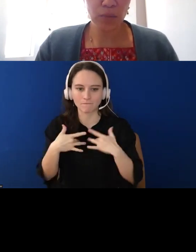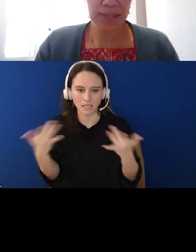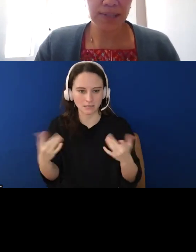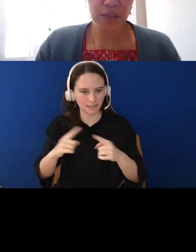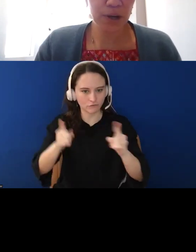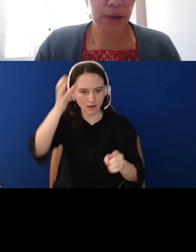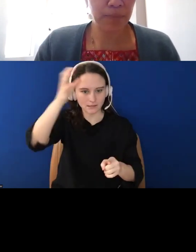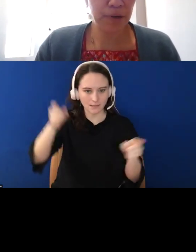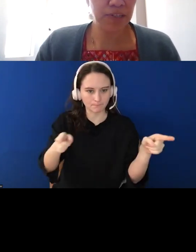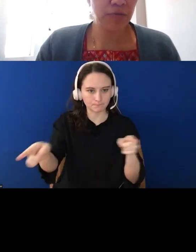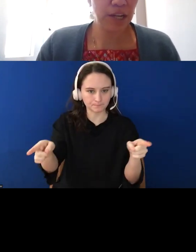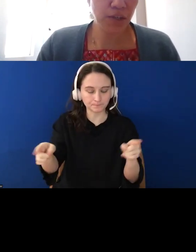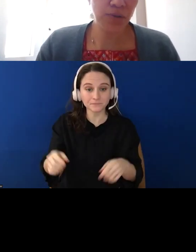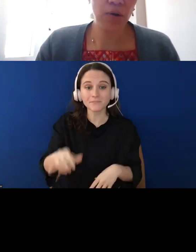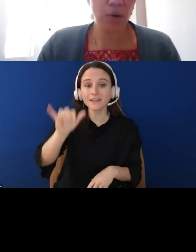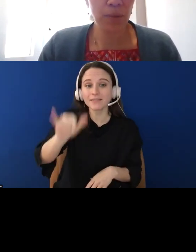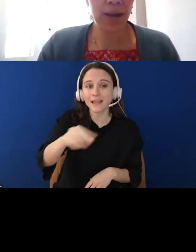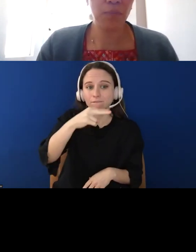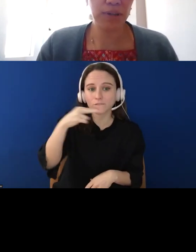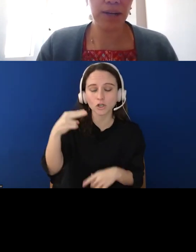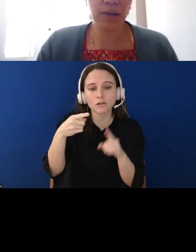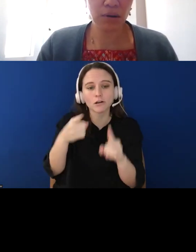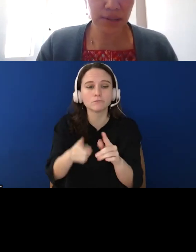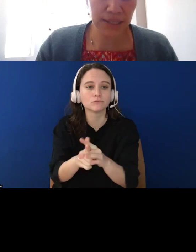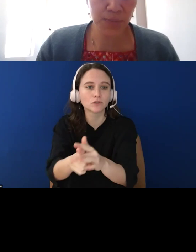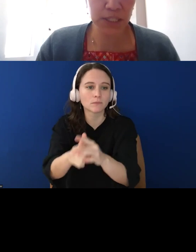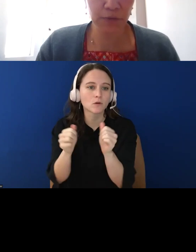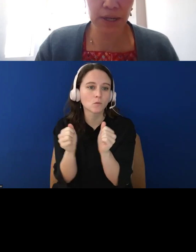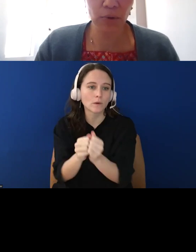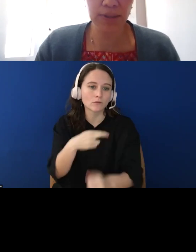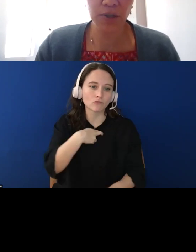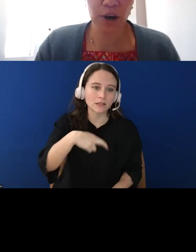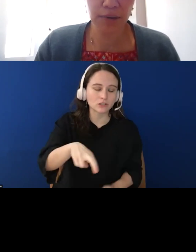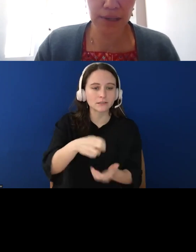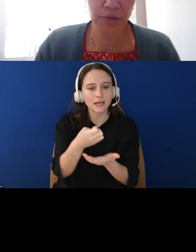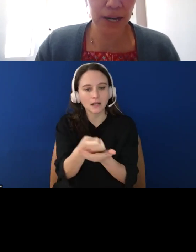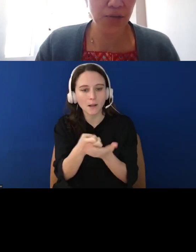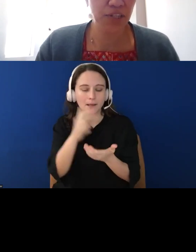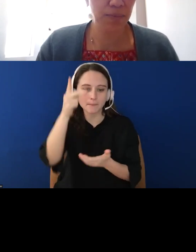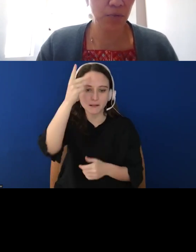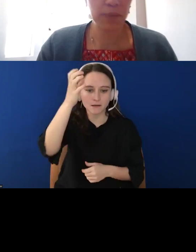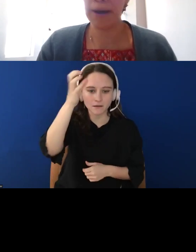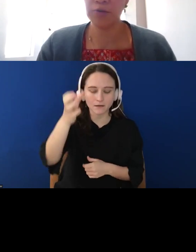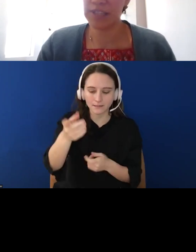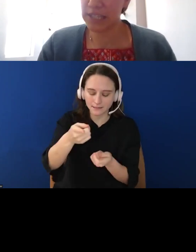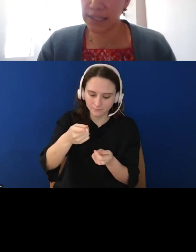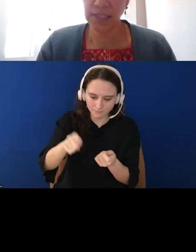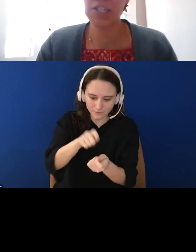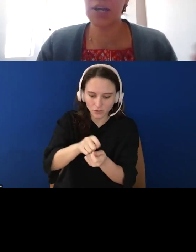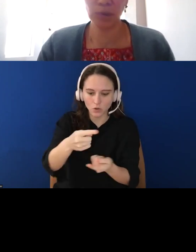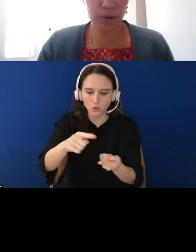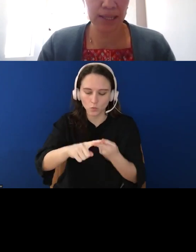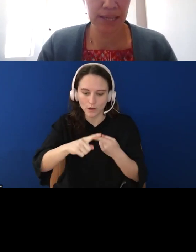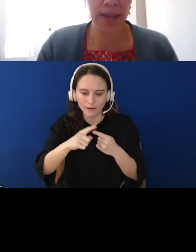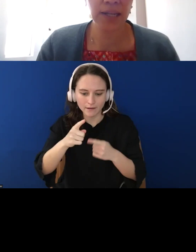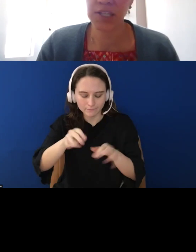colonial documents, this verb appears in religious, economic, and political contexts, specifically when describing the relationship between patron deities,